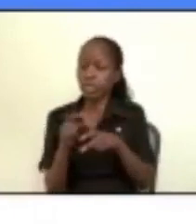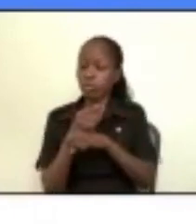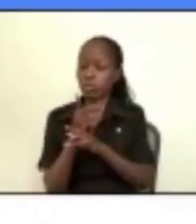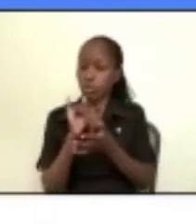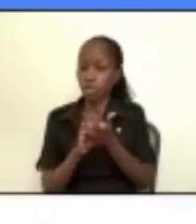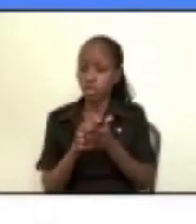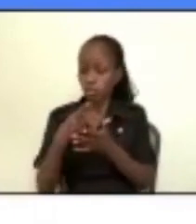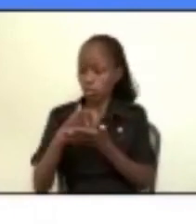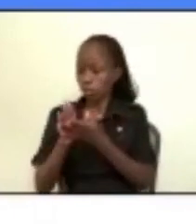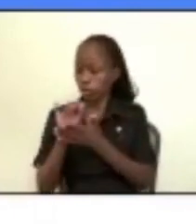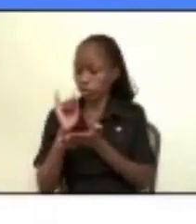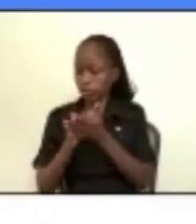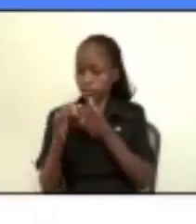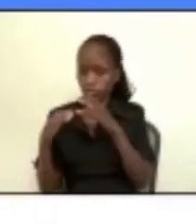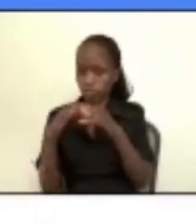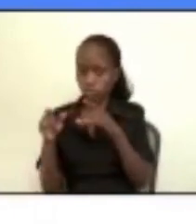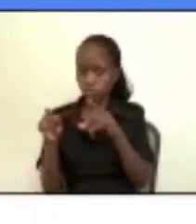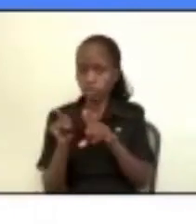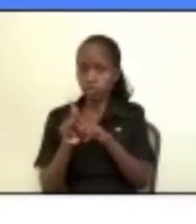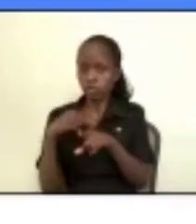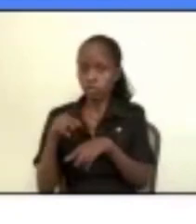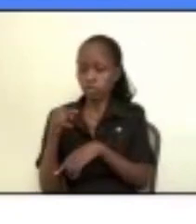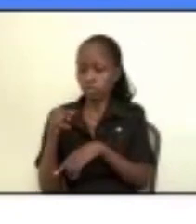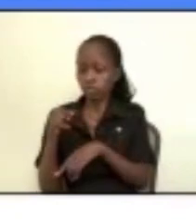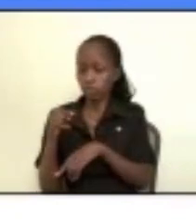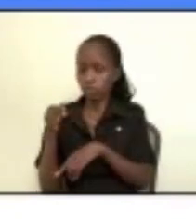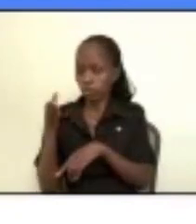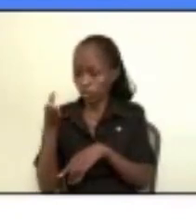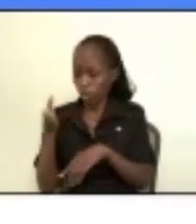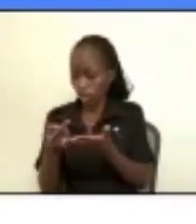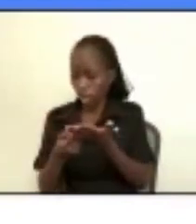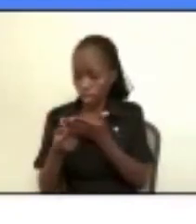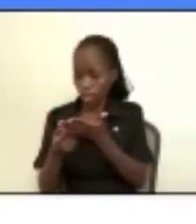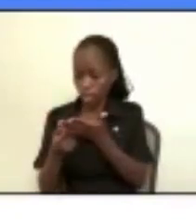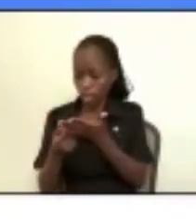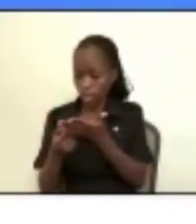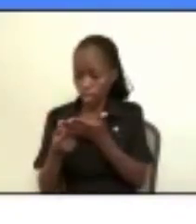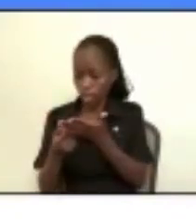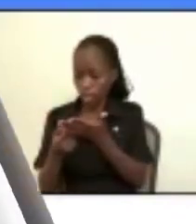that we're part of that conversation and we are on that negotiation table.